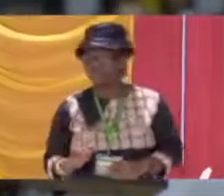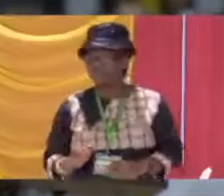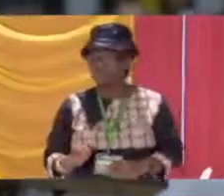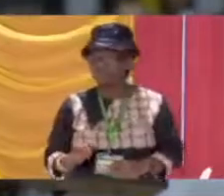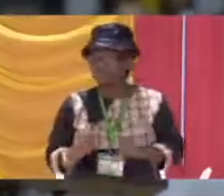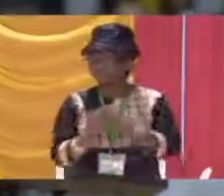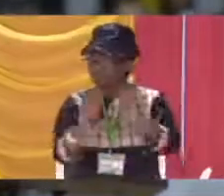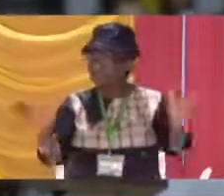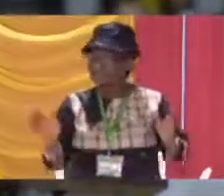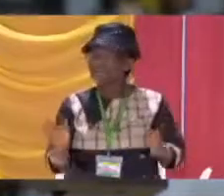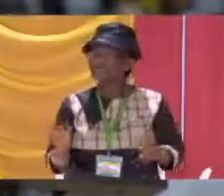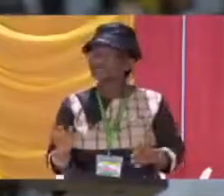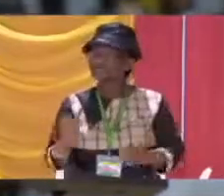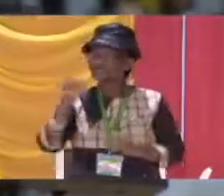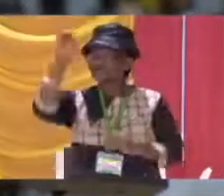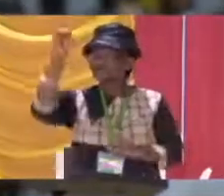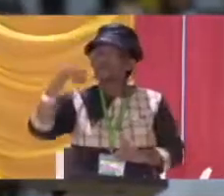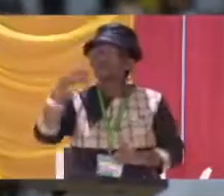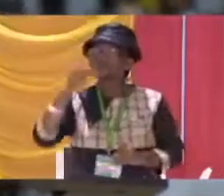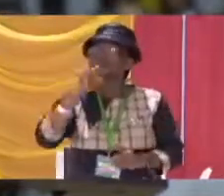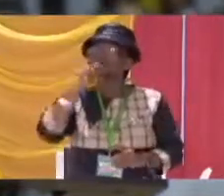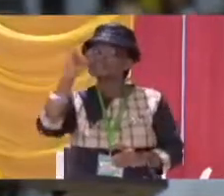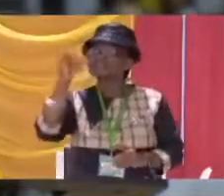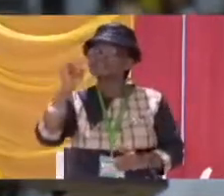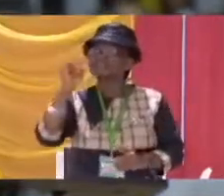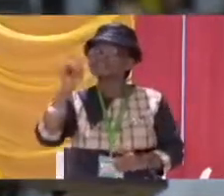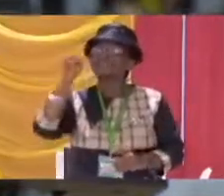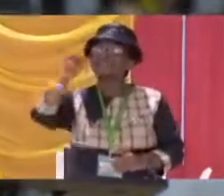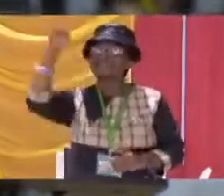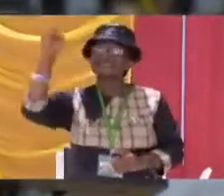Without you, who is his wife?